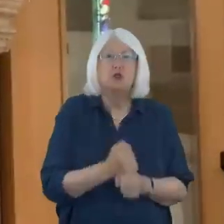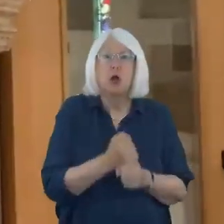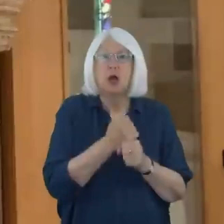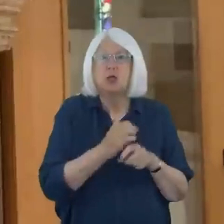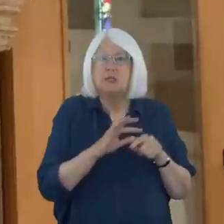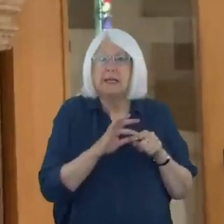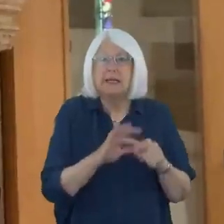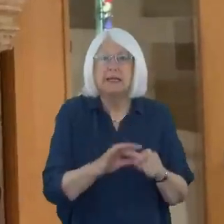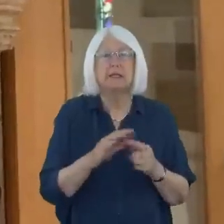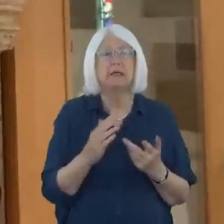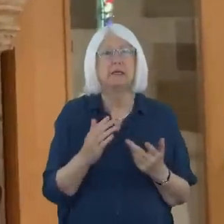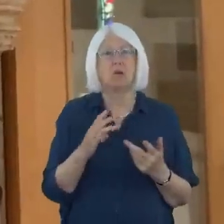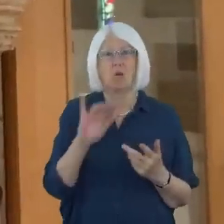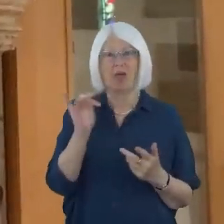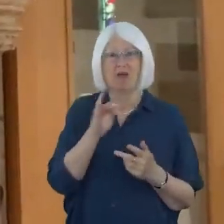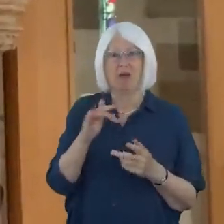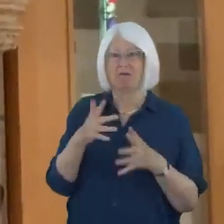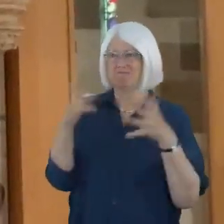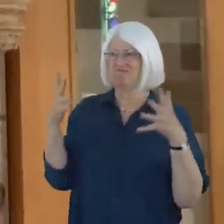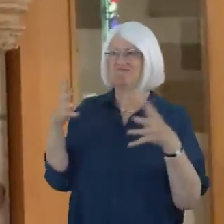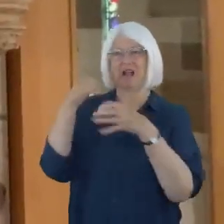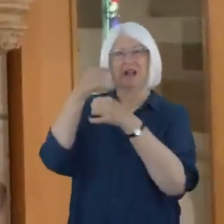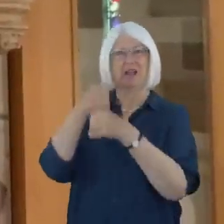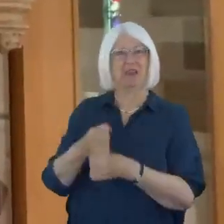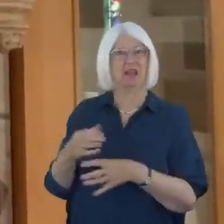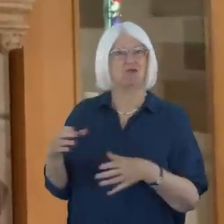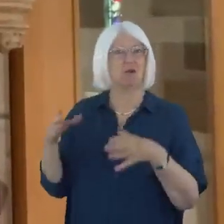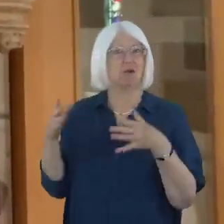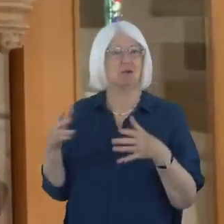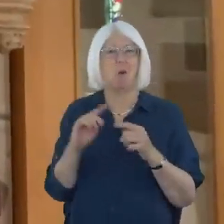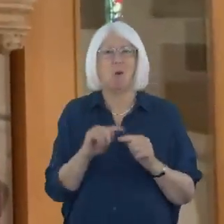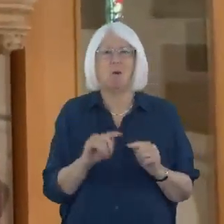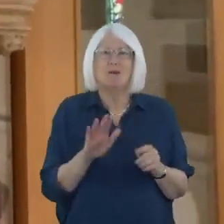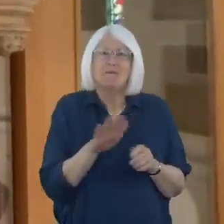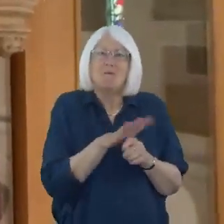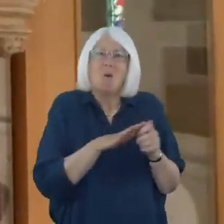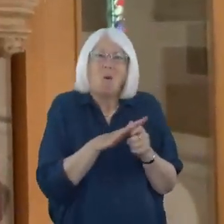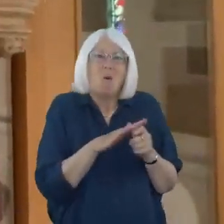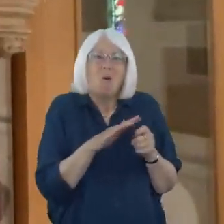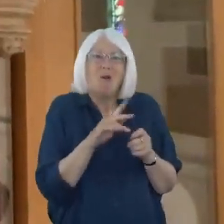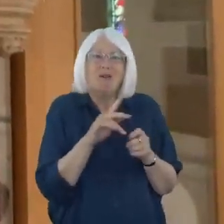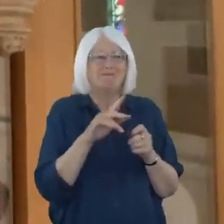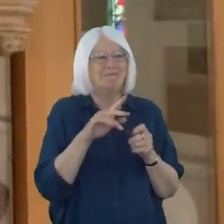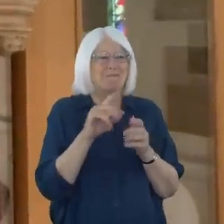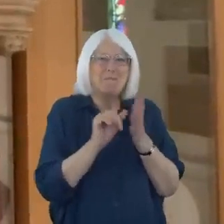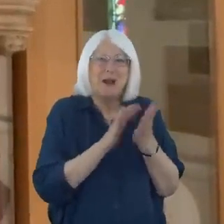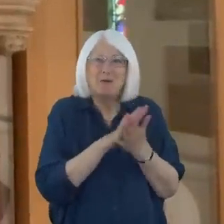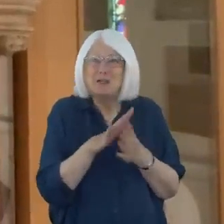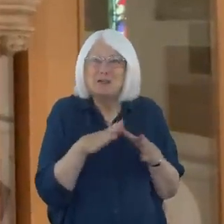be they serving in great cathedrals or in small country parishes,